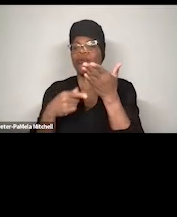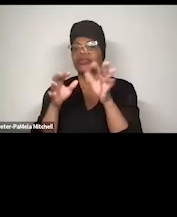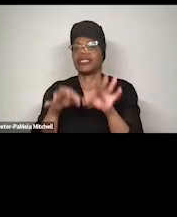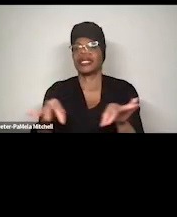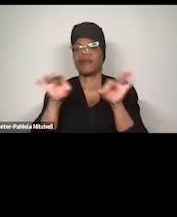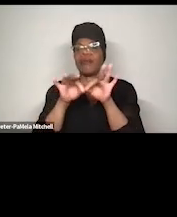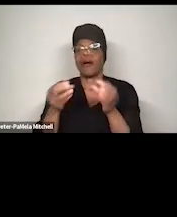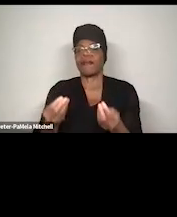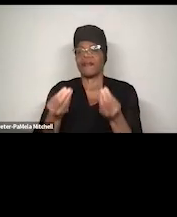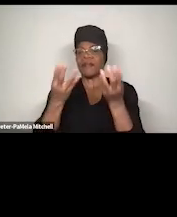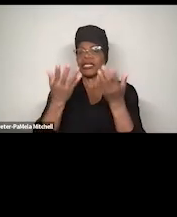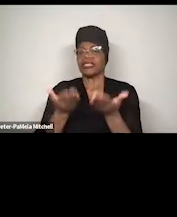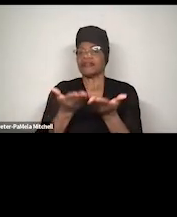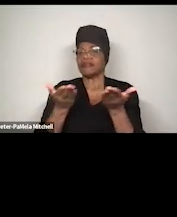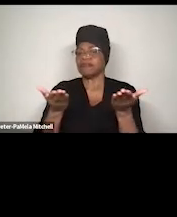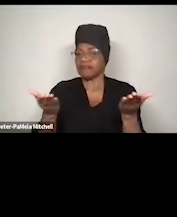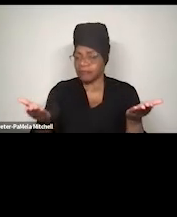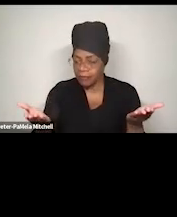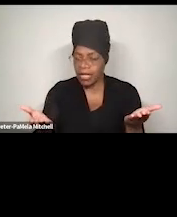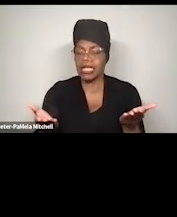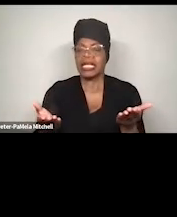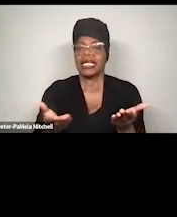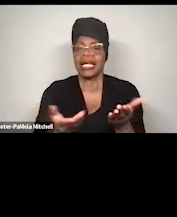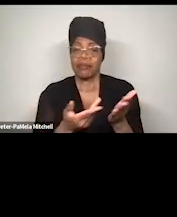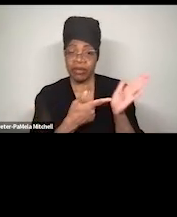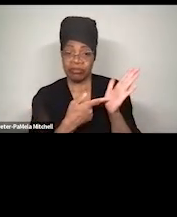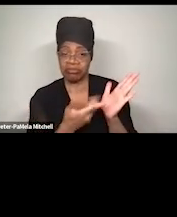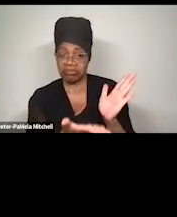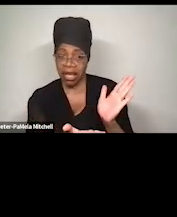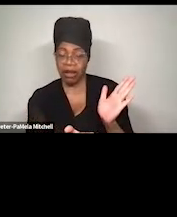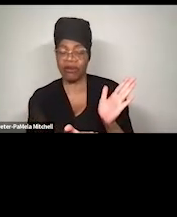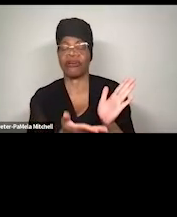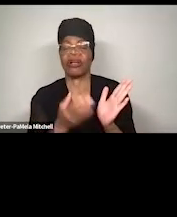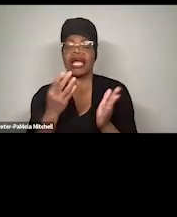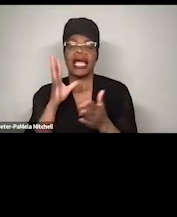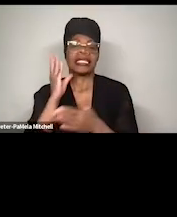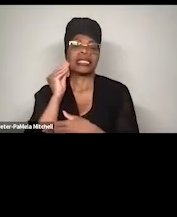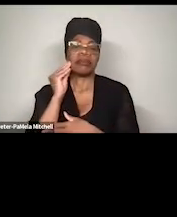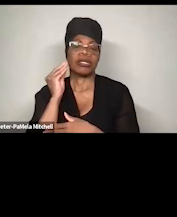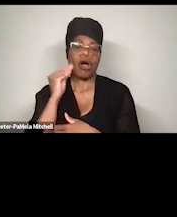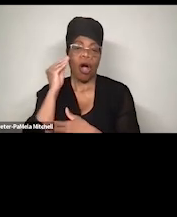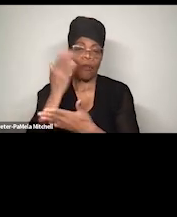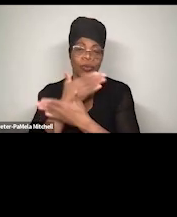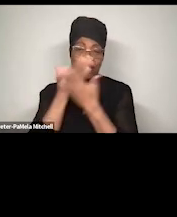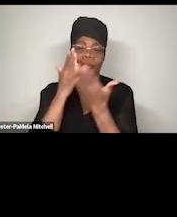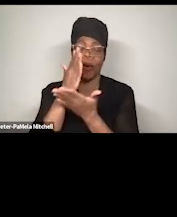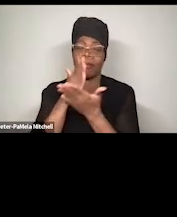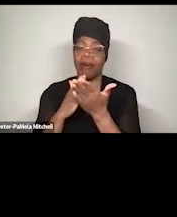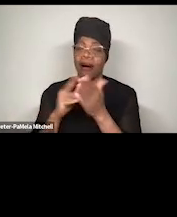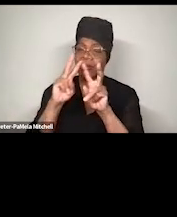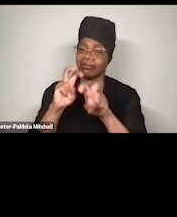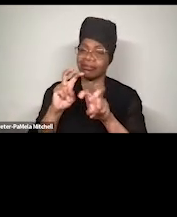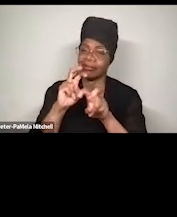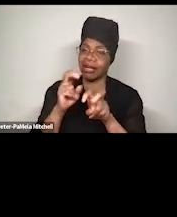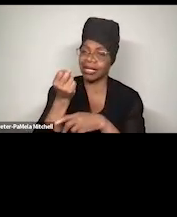also be present if somebody is experiencing homelessness. And so part of the assessment is trying to understand if these are new